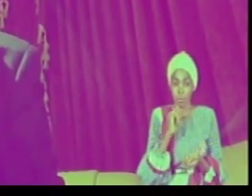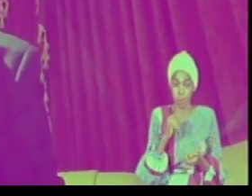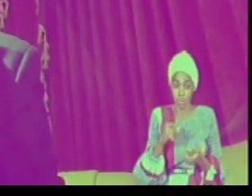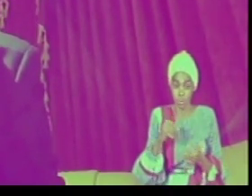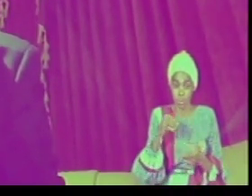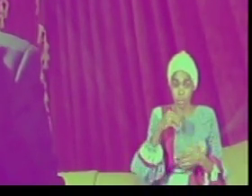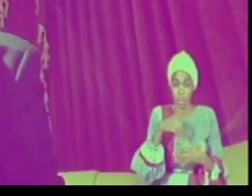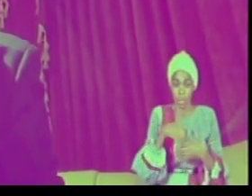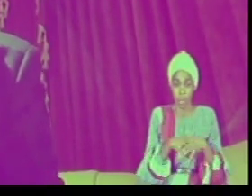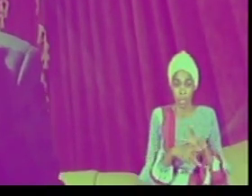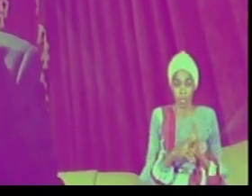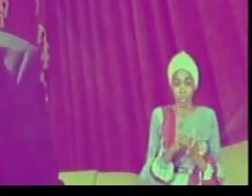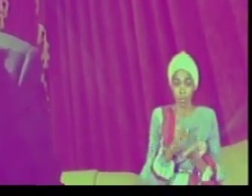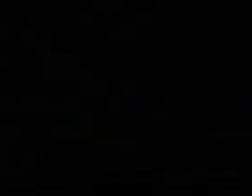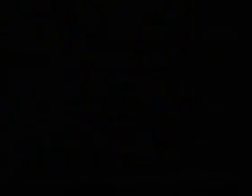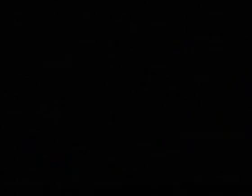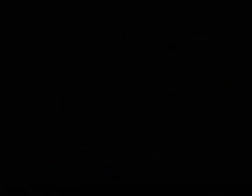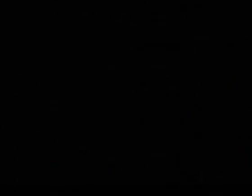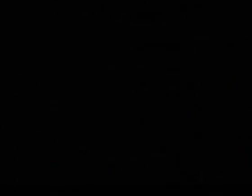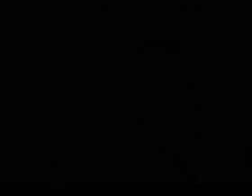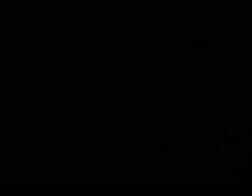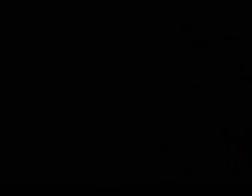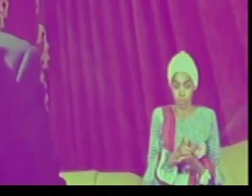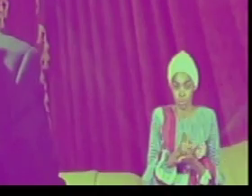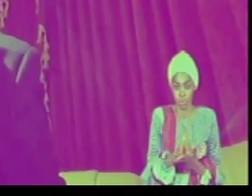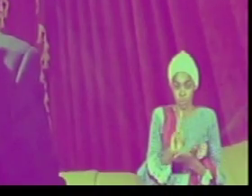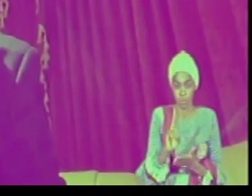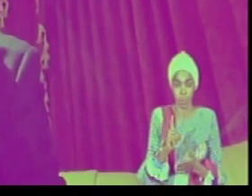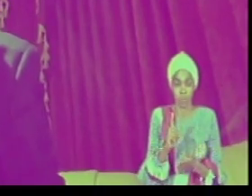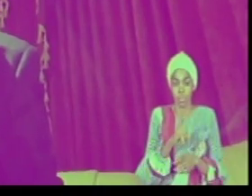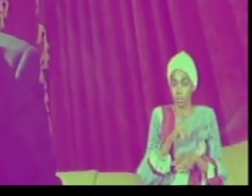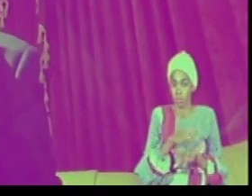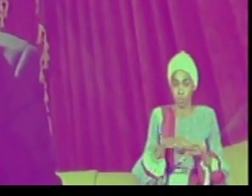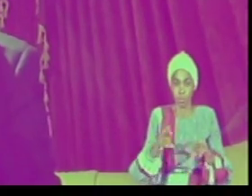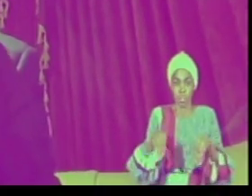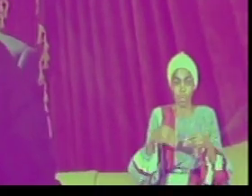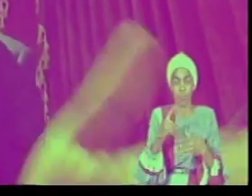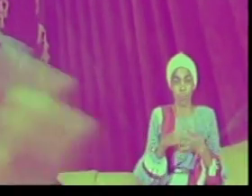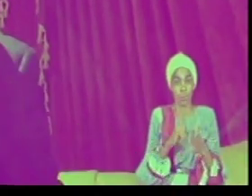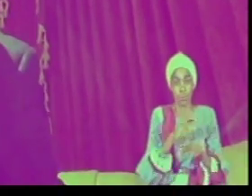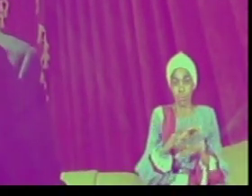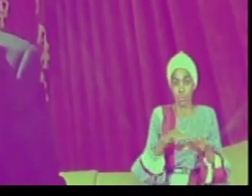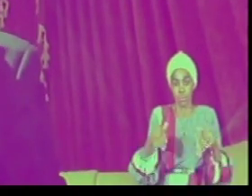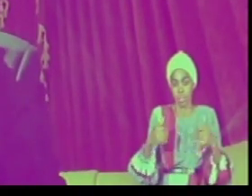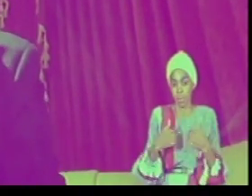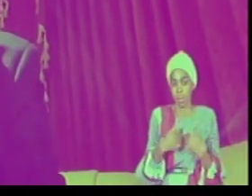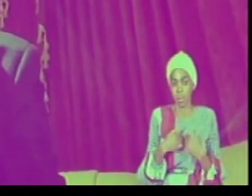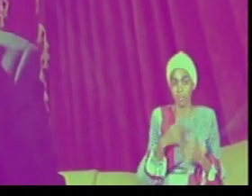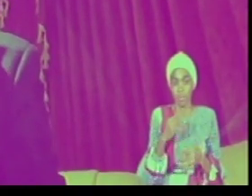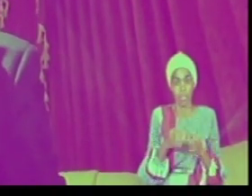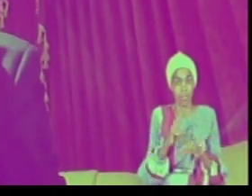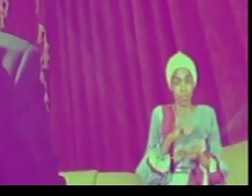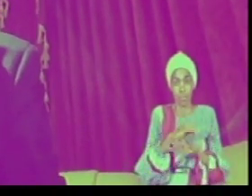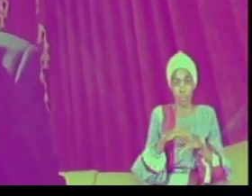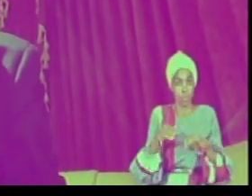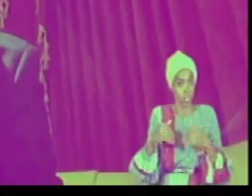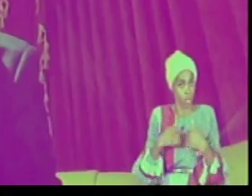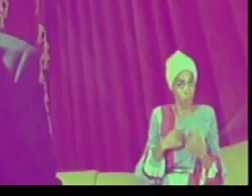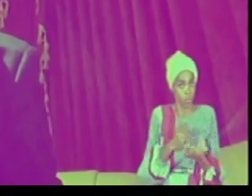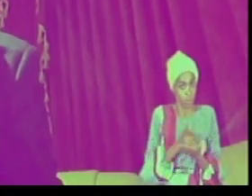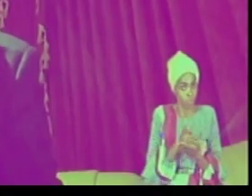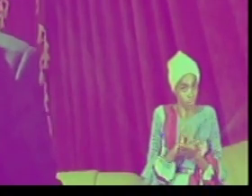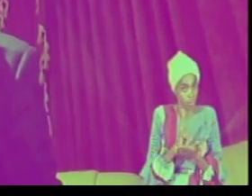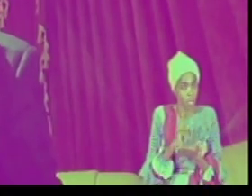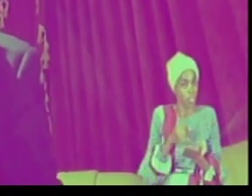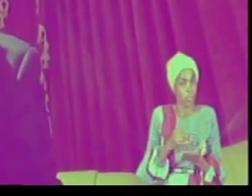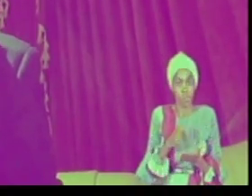have. If you do not have integrity, it is difficult for you to gain the trust of other people. It